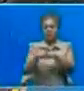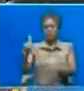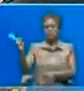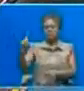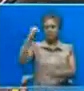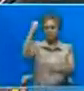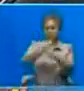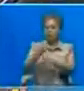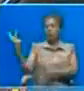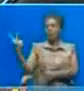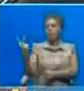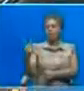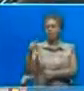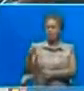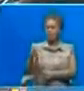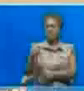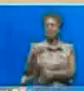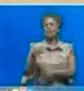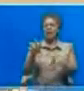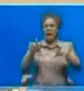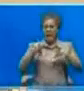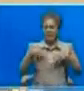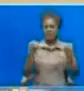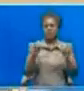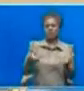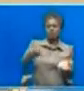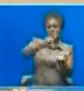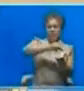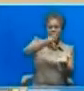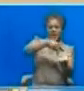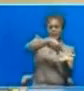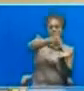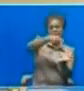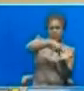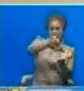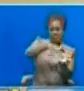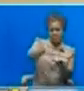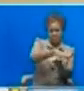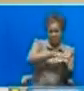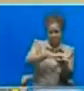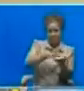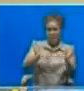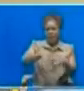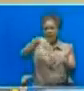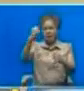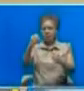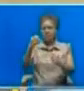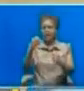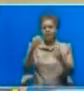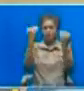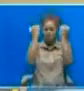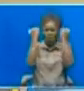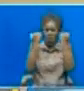Labour, both of whom were unrelenting over increasing teachers' basic salaries. Outside the private chambers,